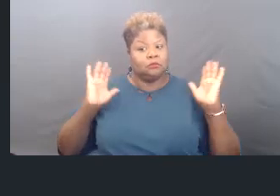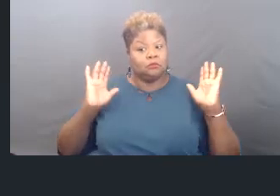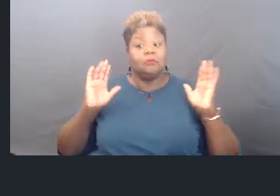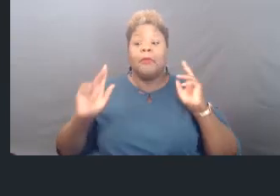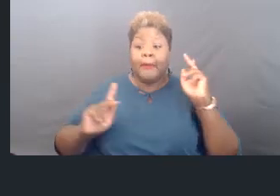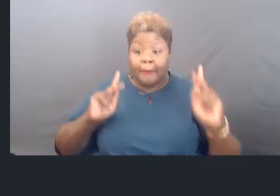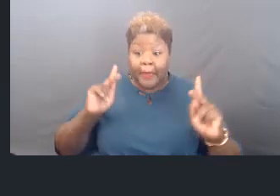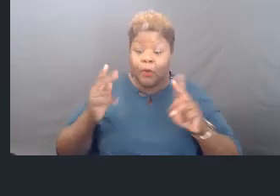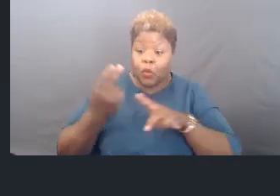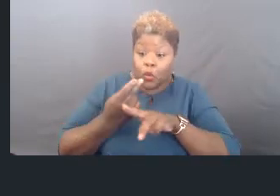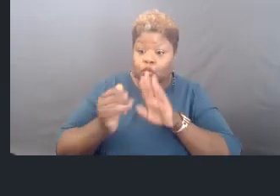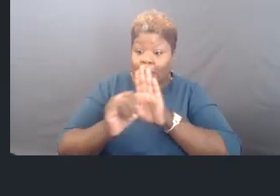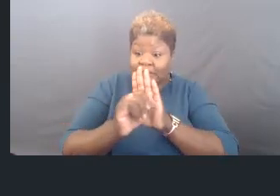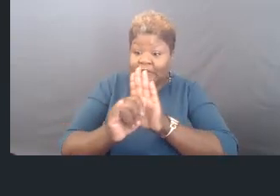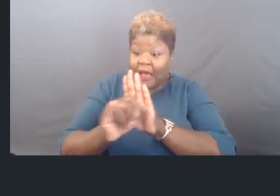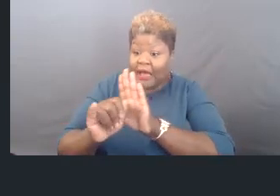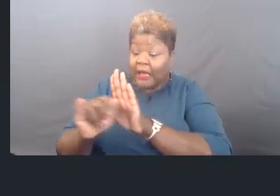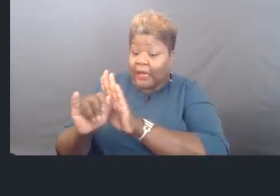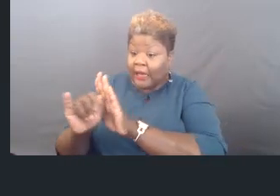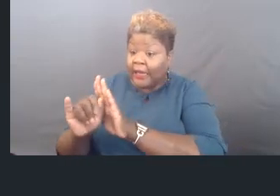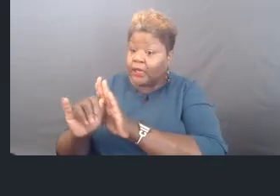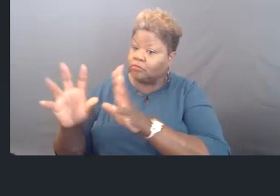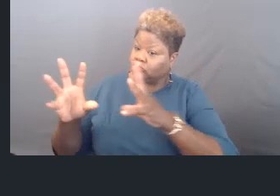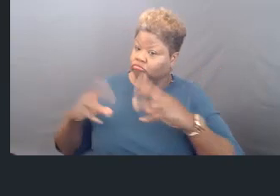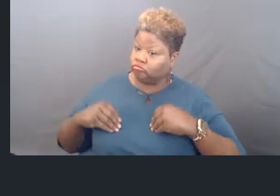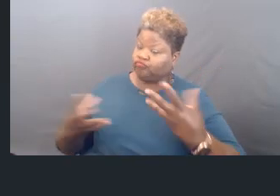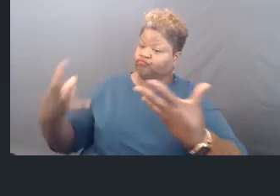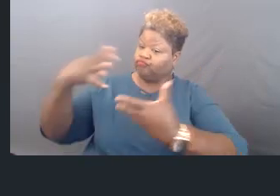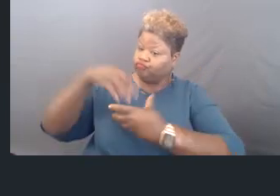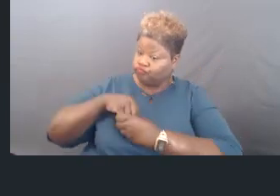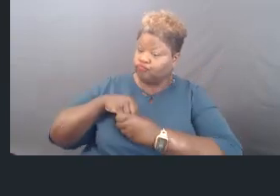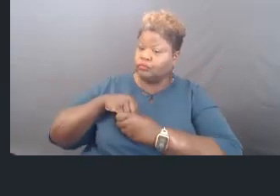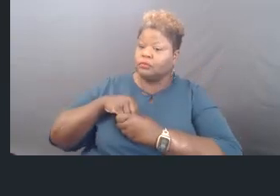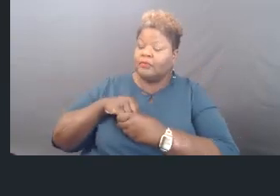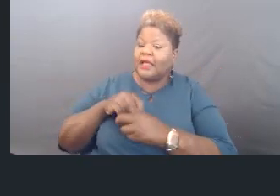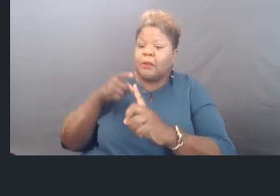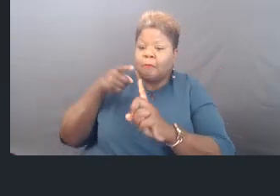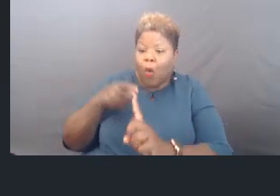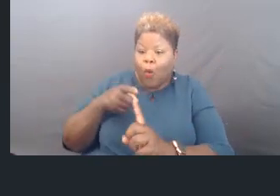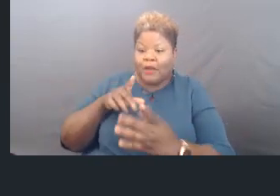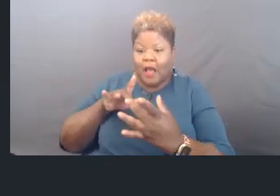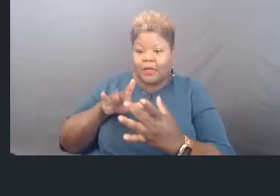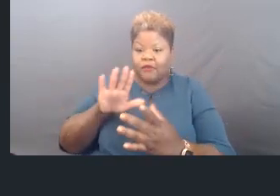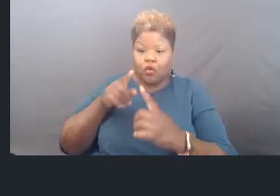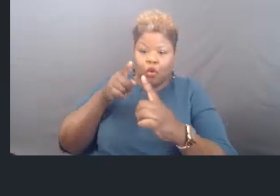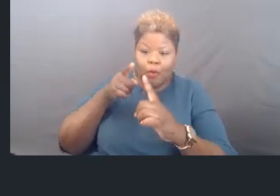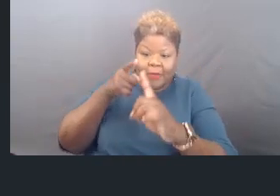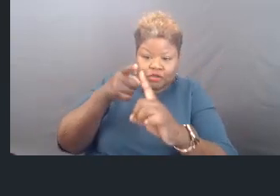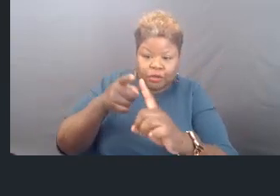these identifiers and can find me through them. So again, that's another point of contact for your mission and